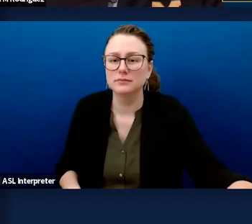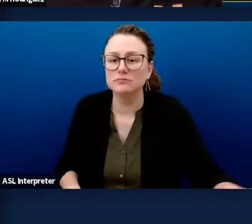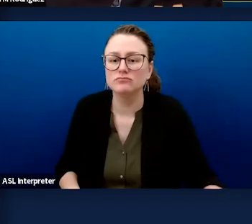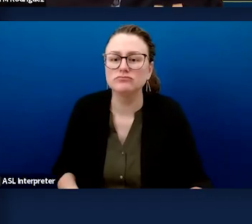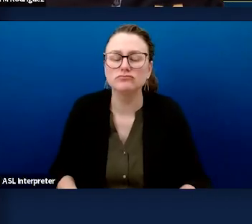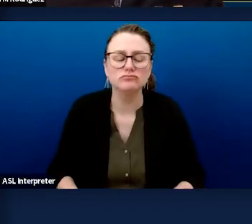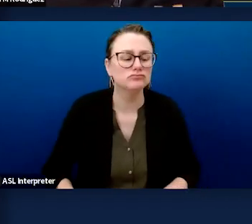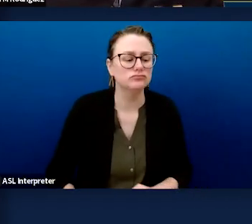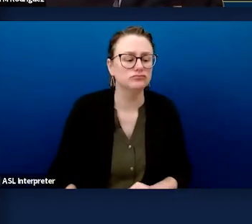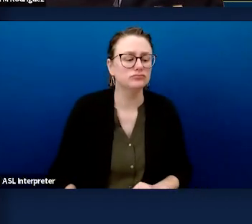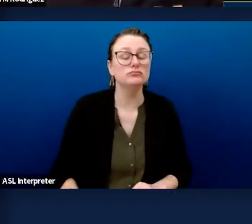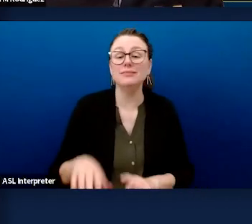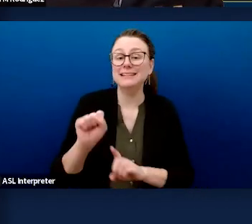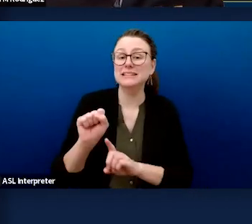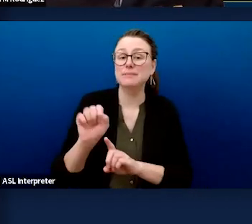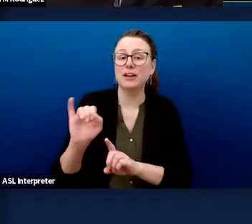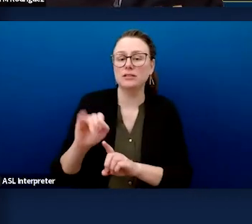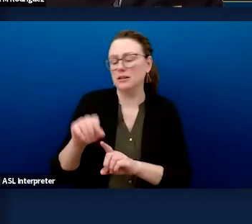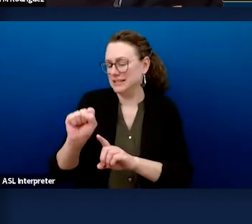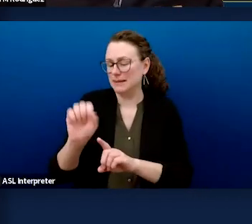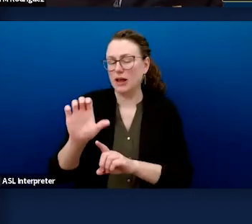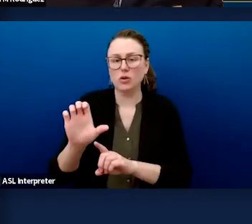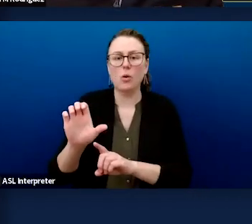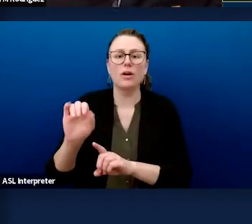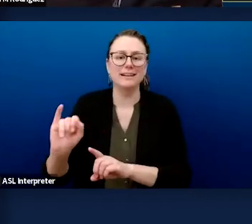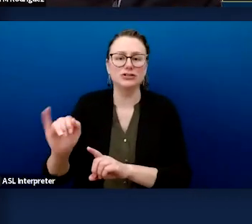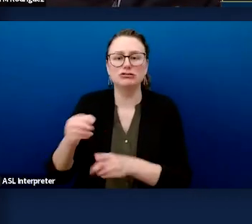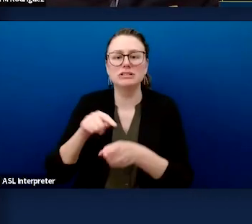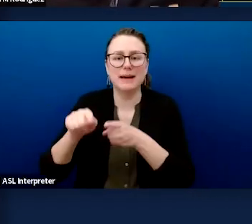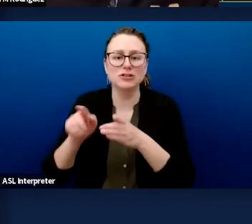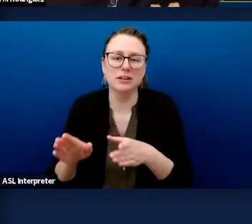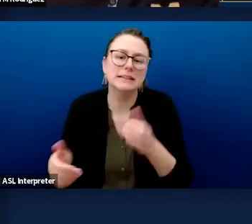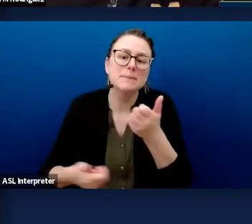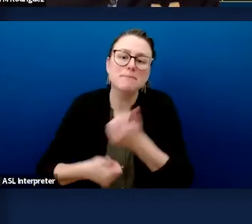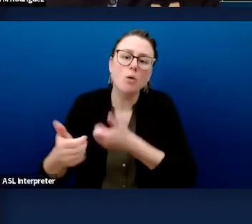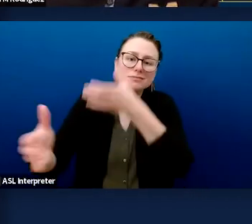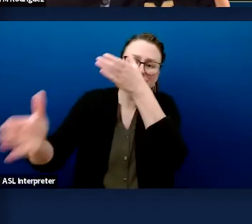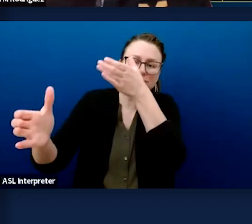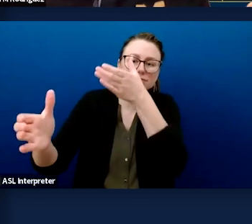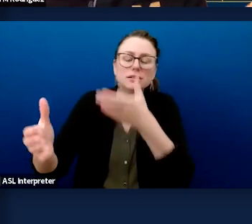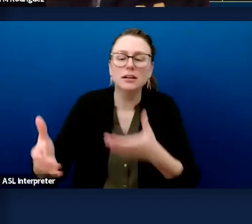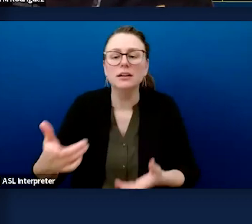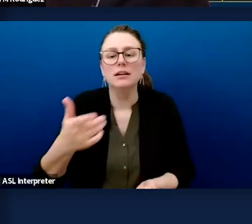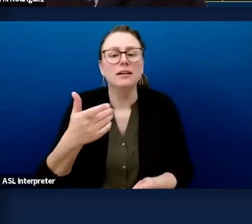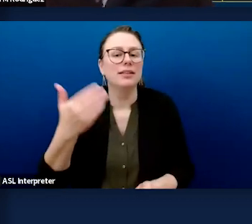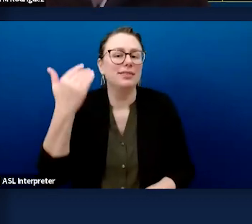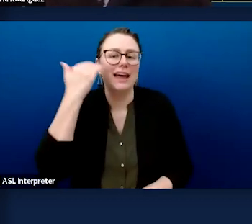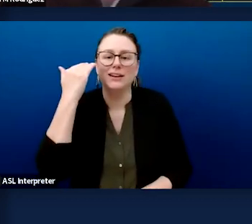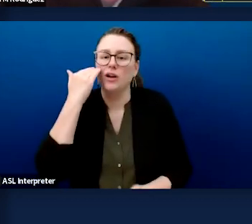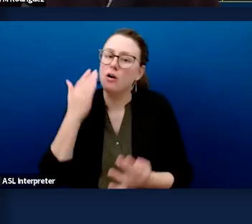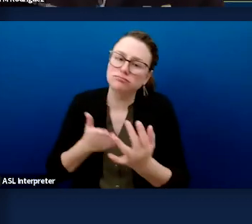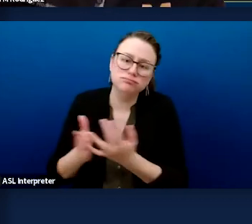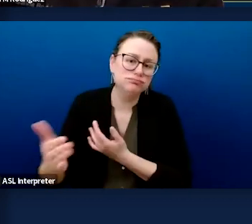I think the spinal cord specialist, obviously, I think is the most knowledgeable because they know about